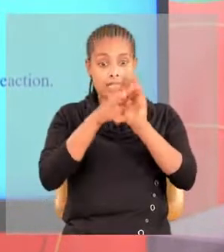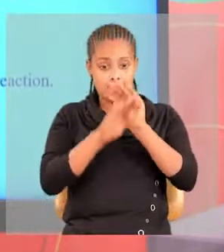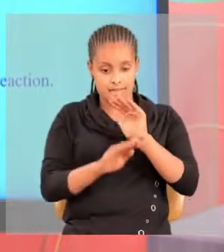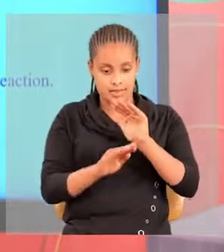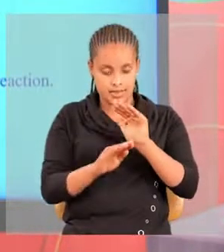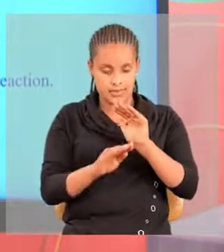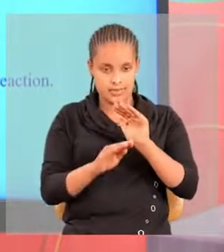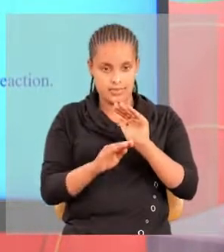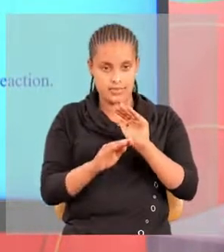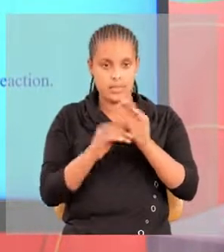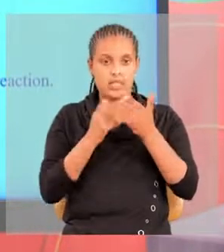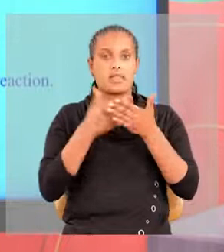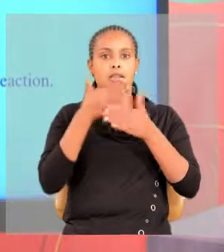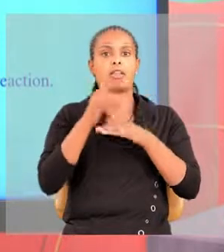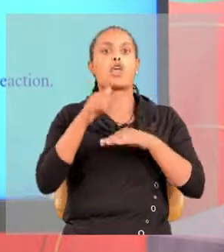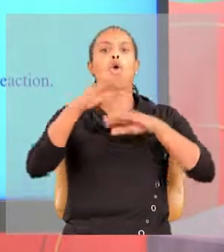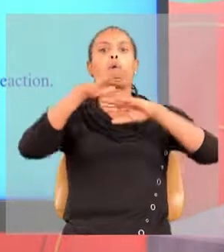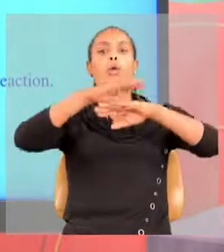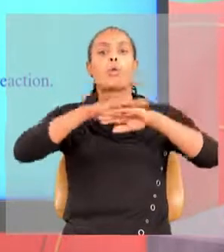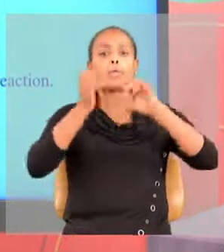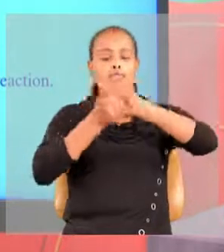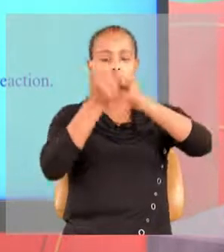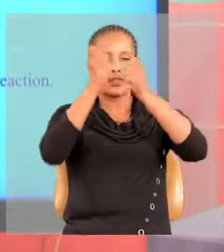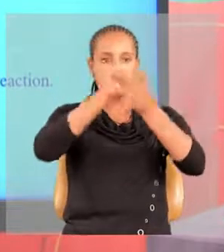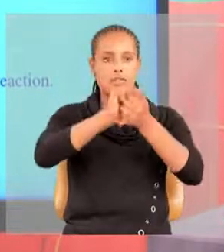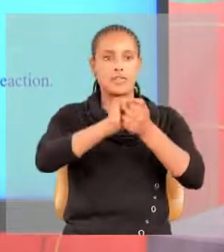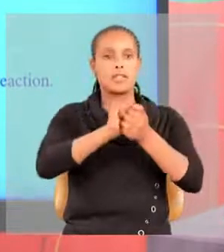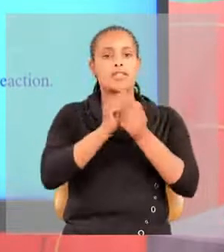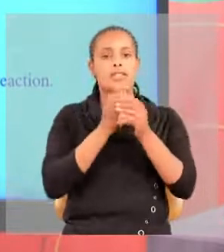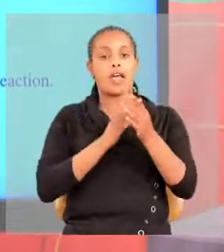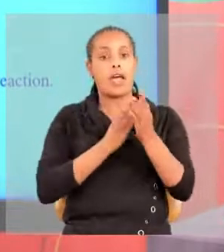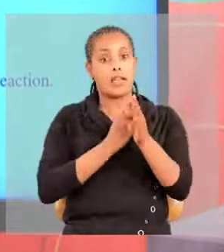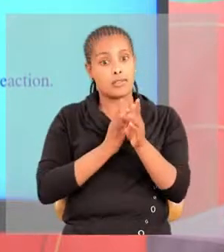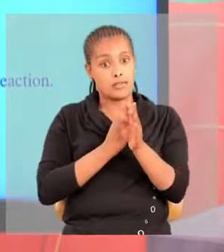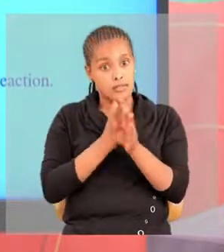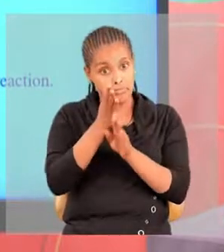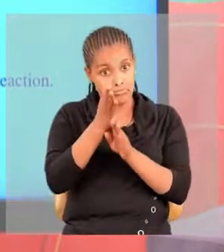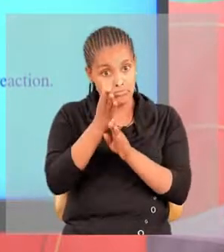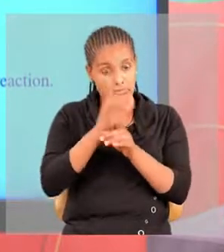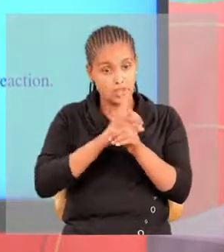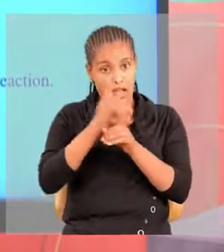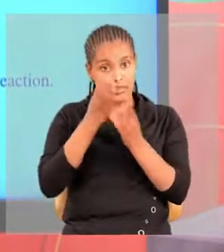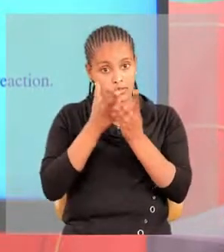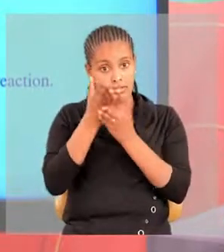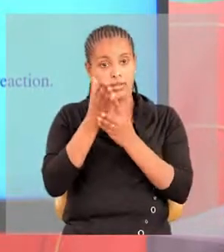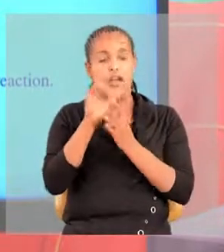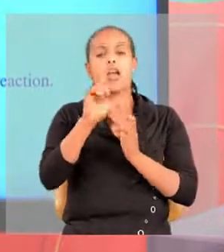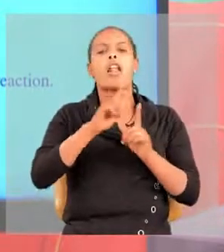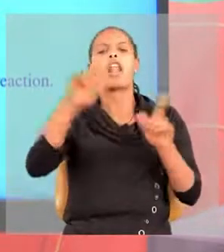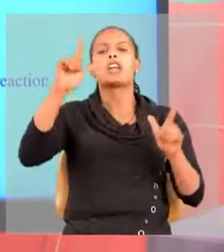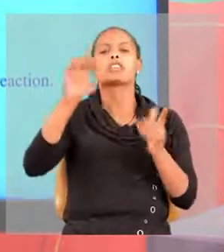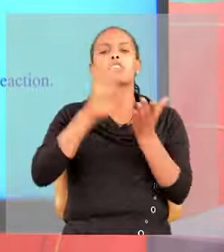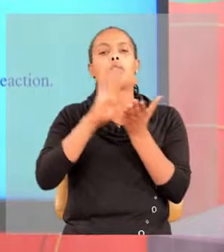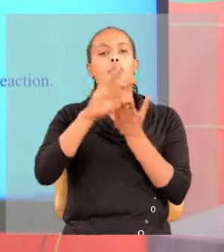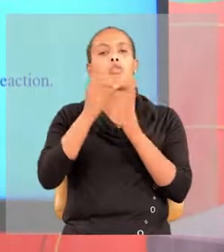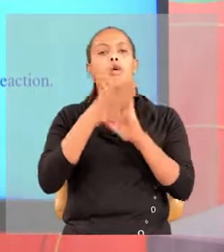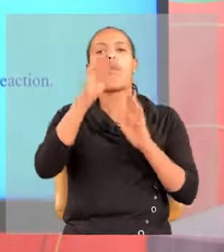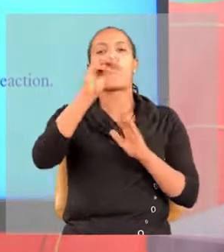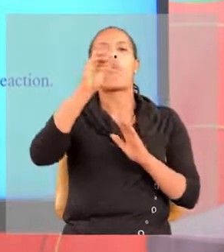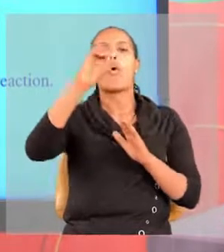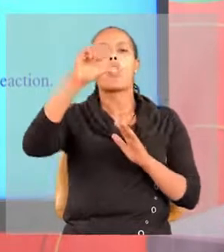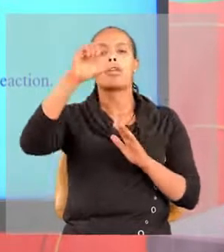decrease, then equilibrium shift to the side which have large number of moles